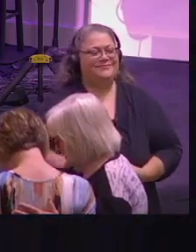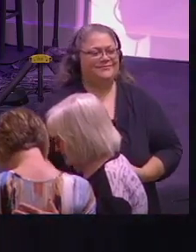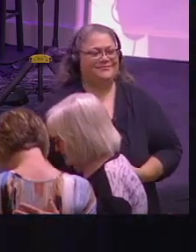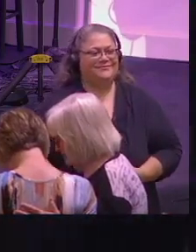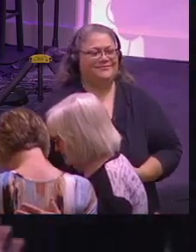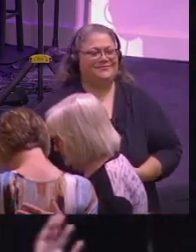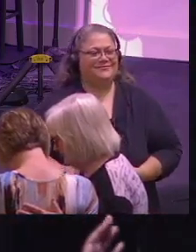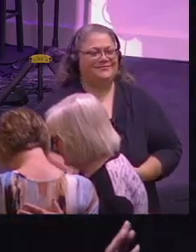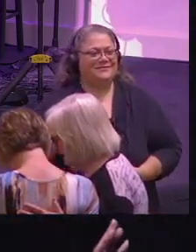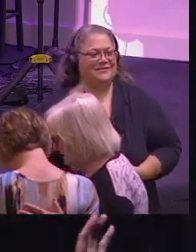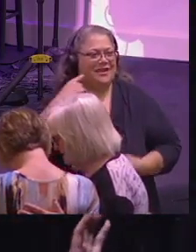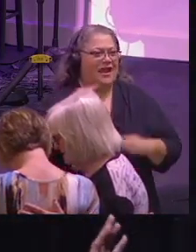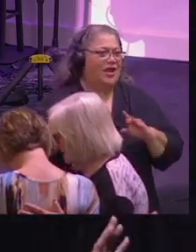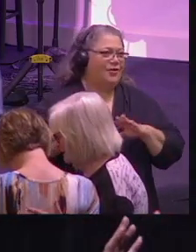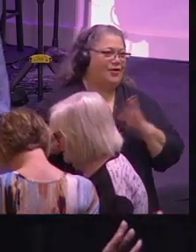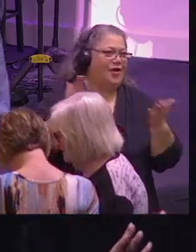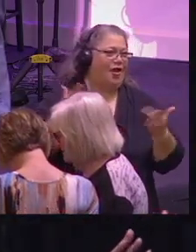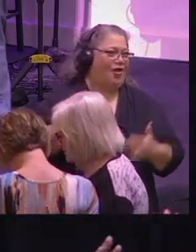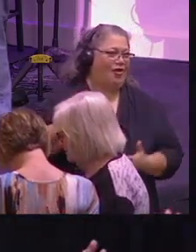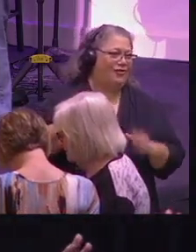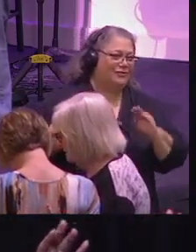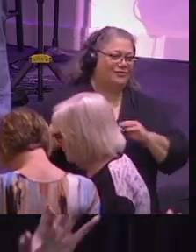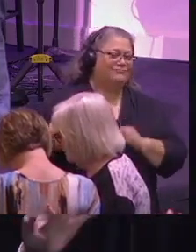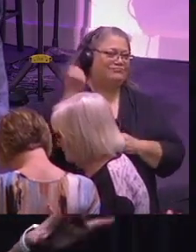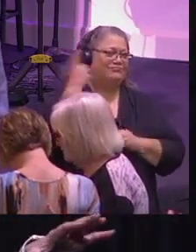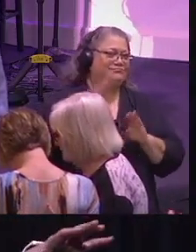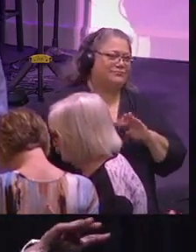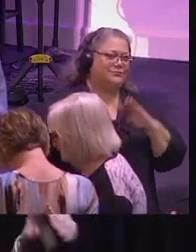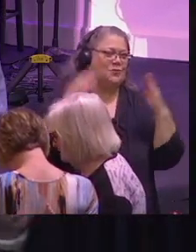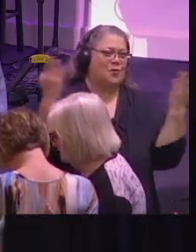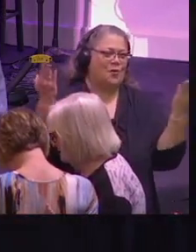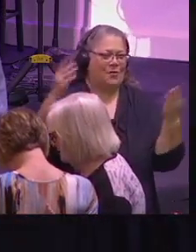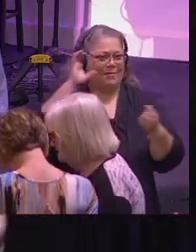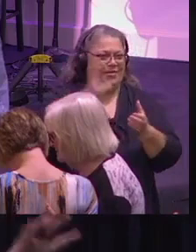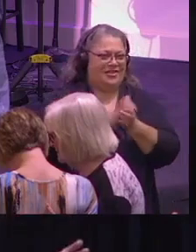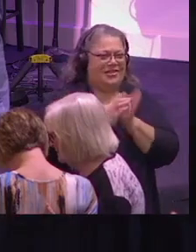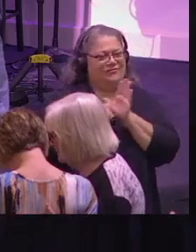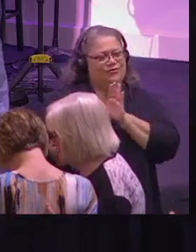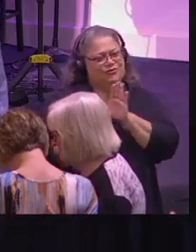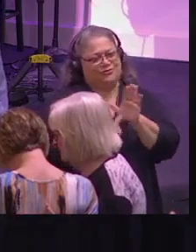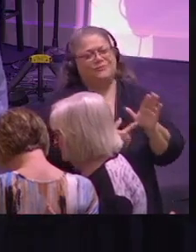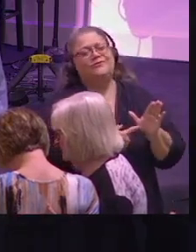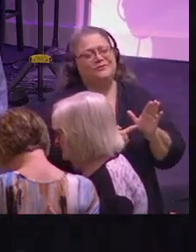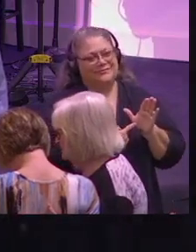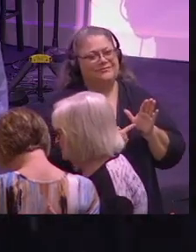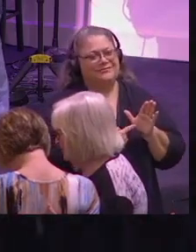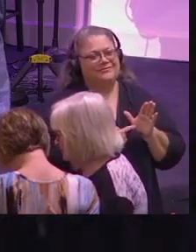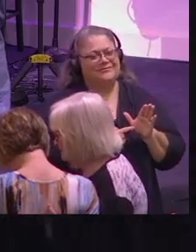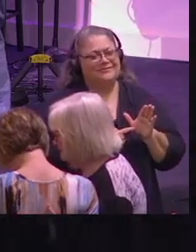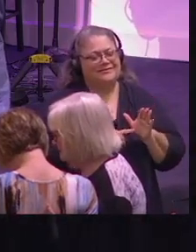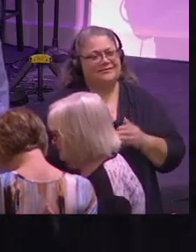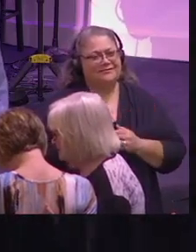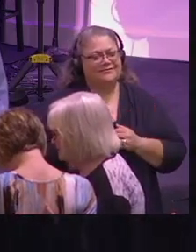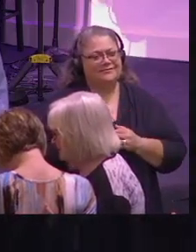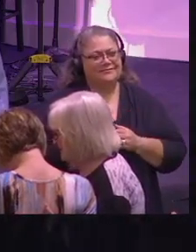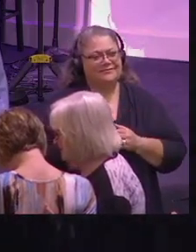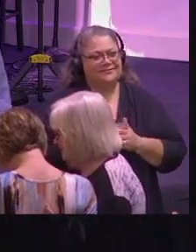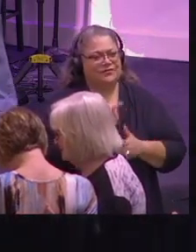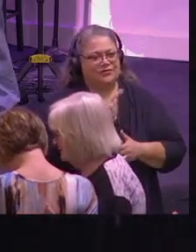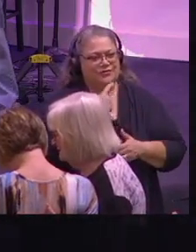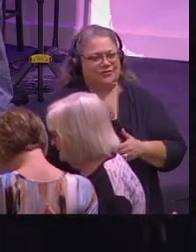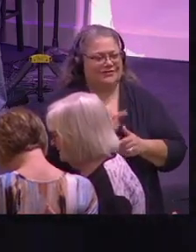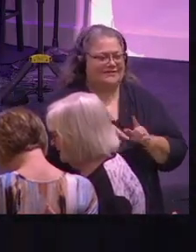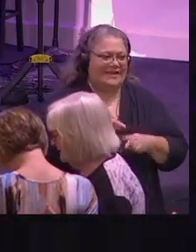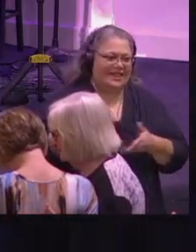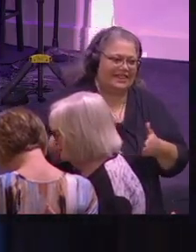now. I believe you're going to speak to your people. I believe you're showing us things. You're revealing things to us. You're saying, go this